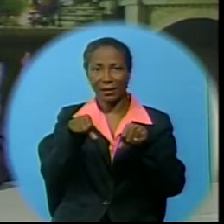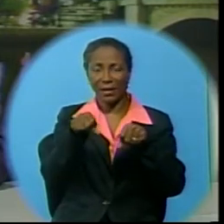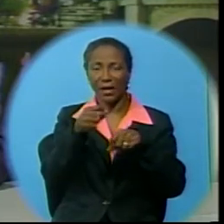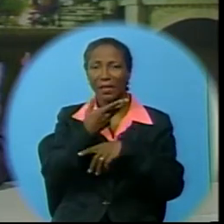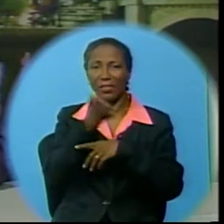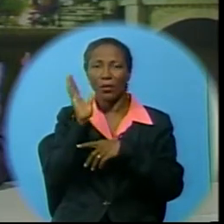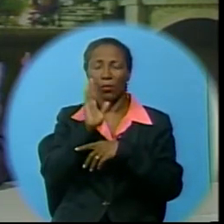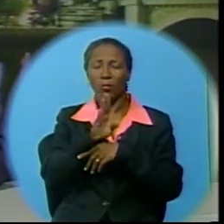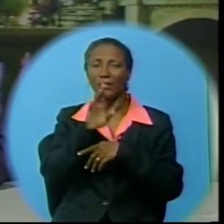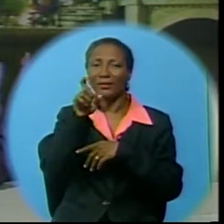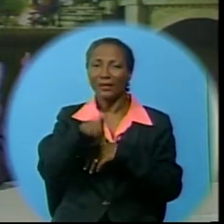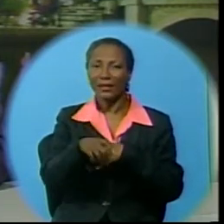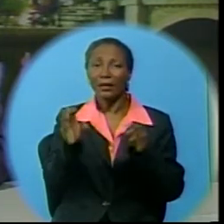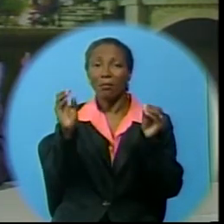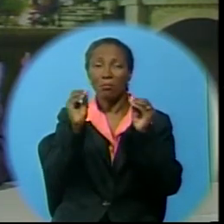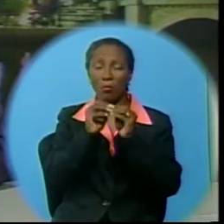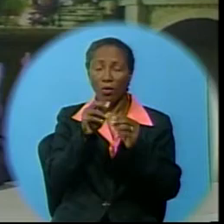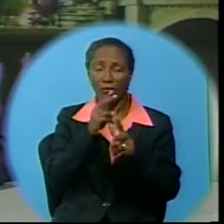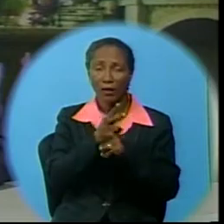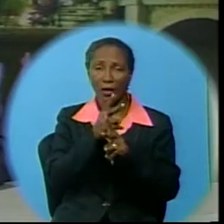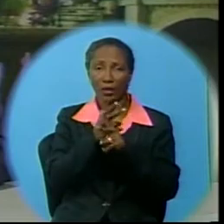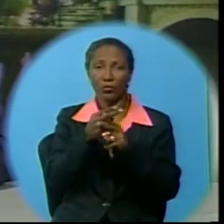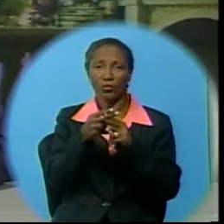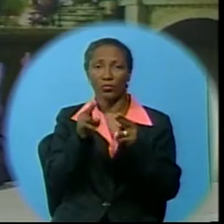more electric vehicles on the road.